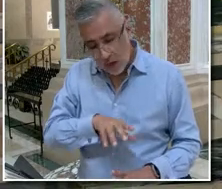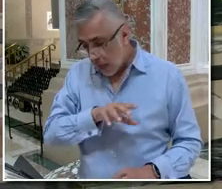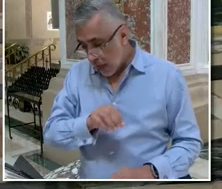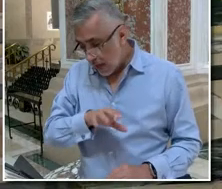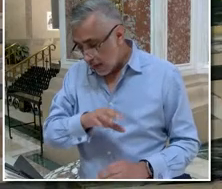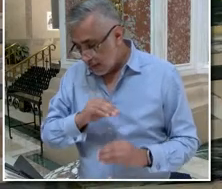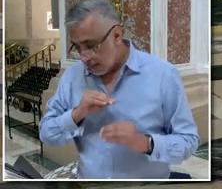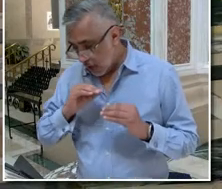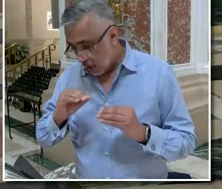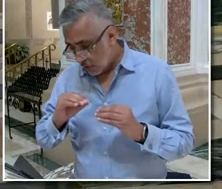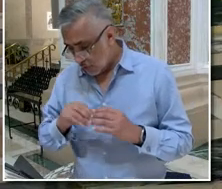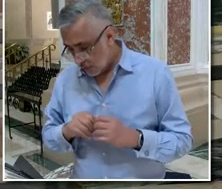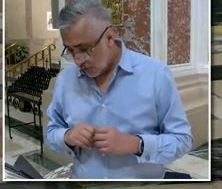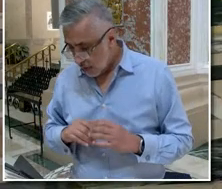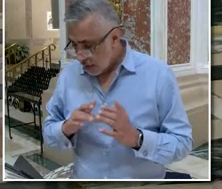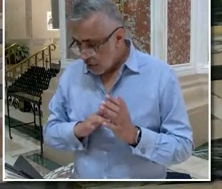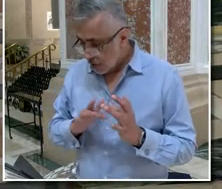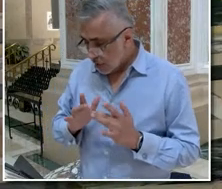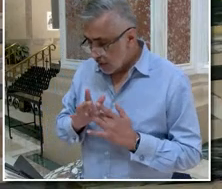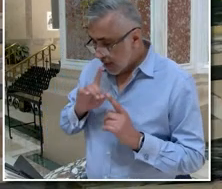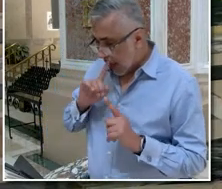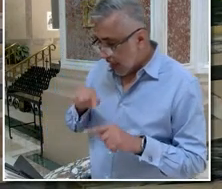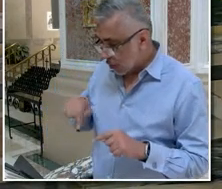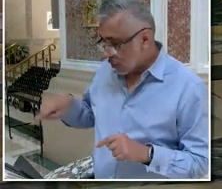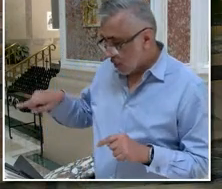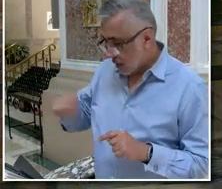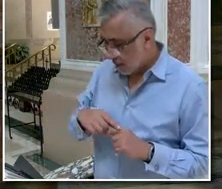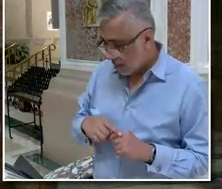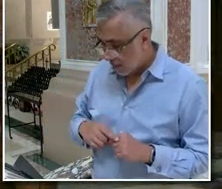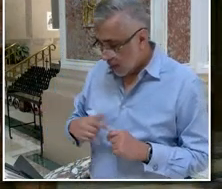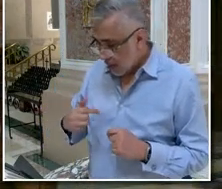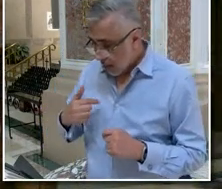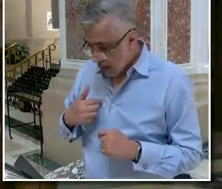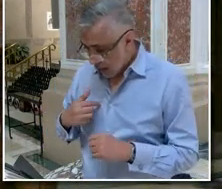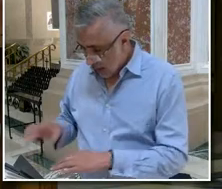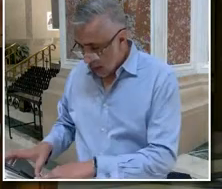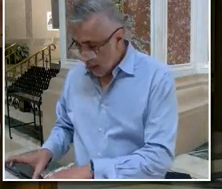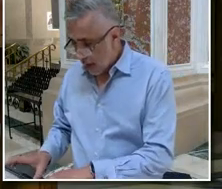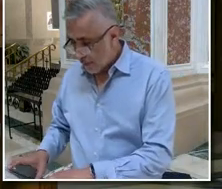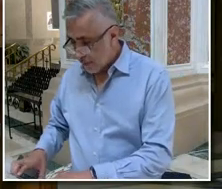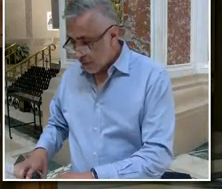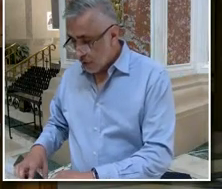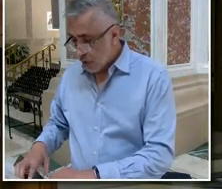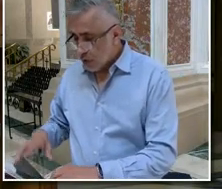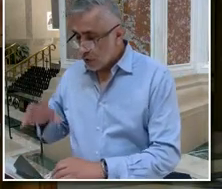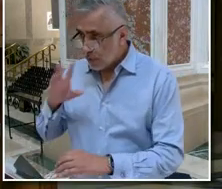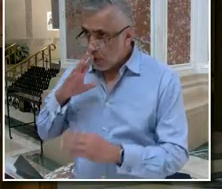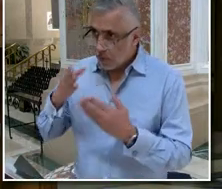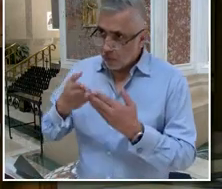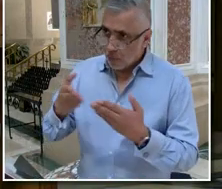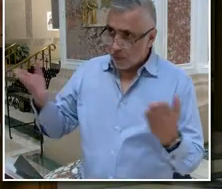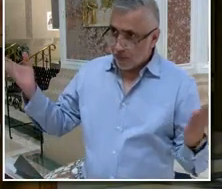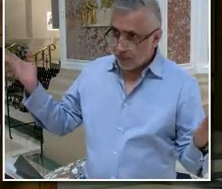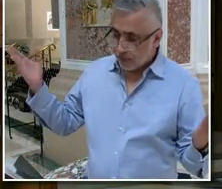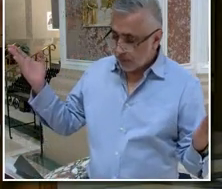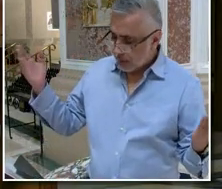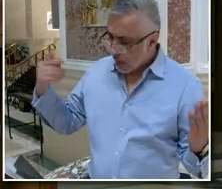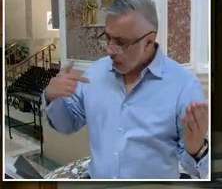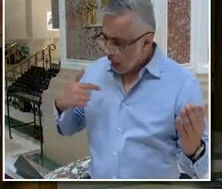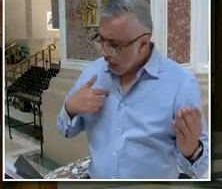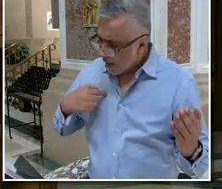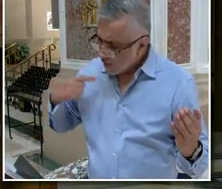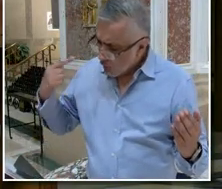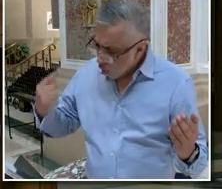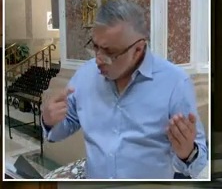doctrine. Jesus answered them, "I have spoken publicly to the world. I've